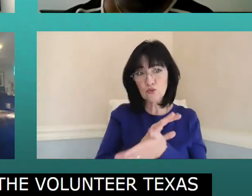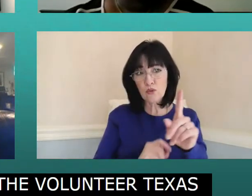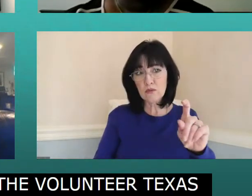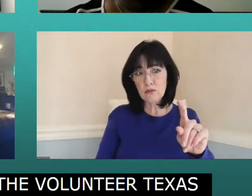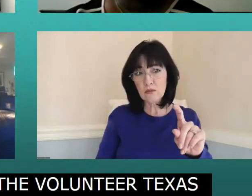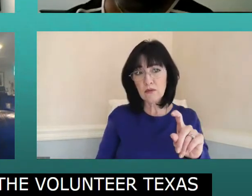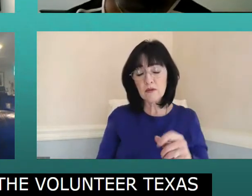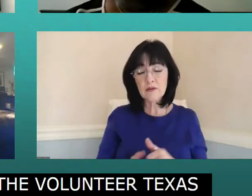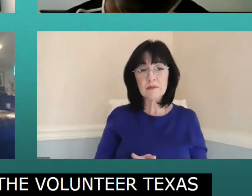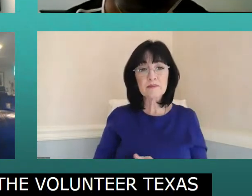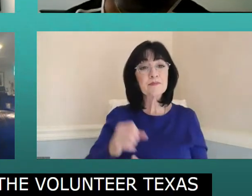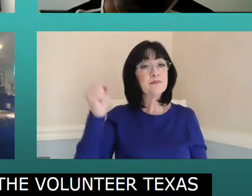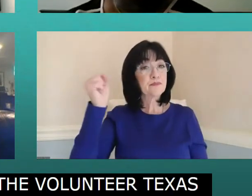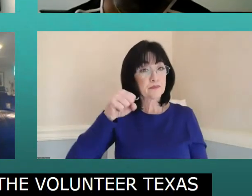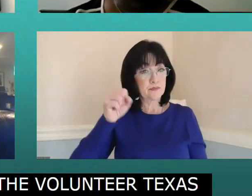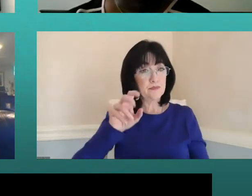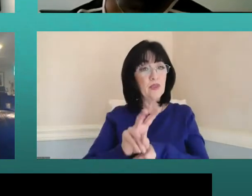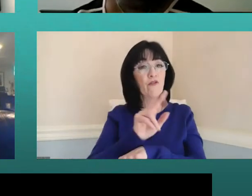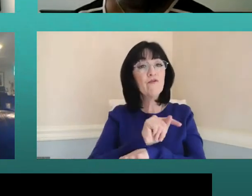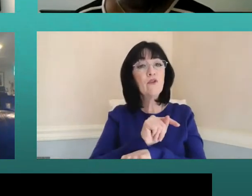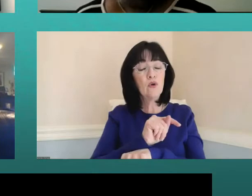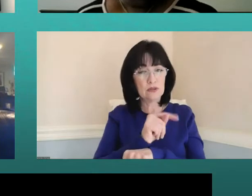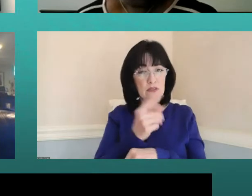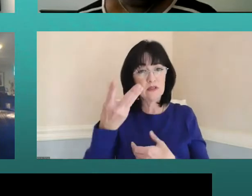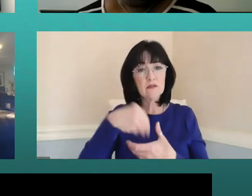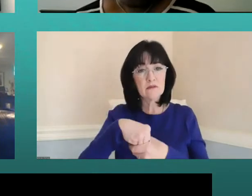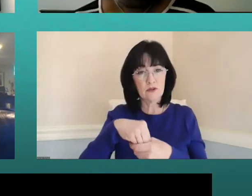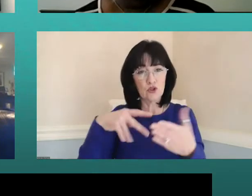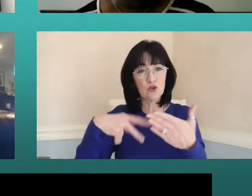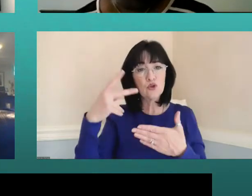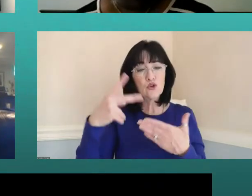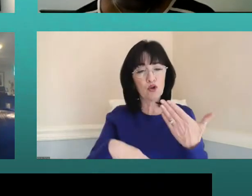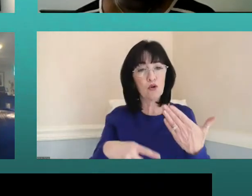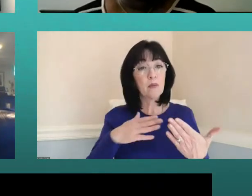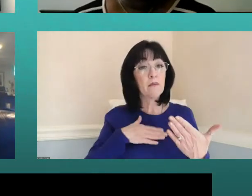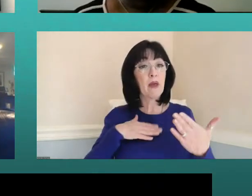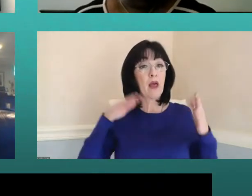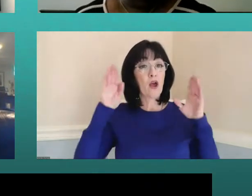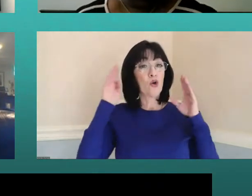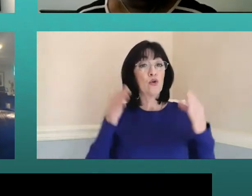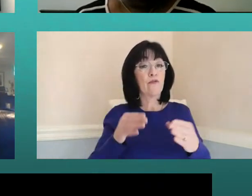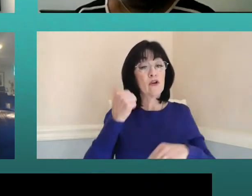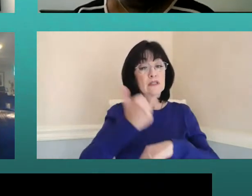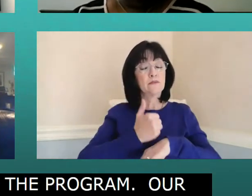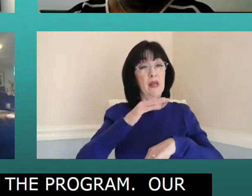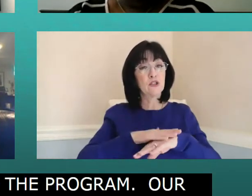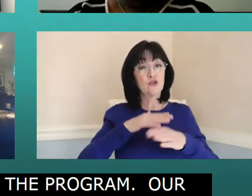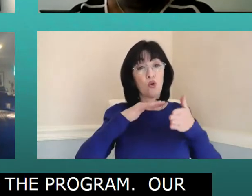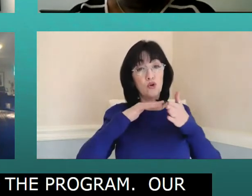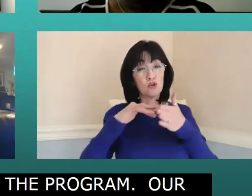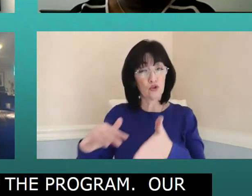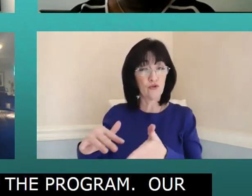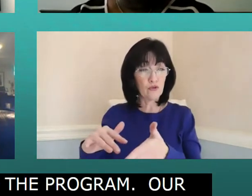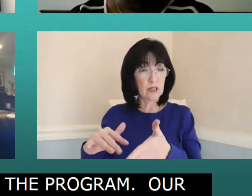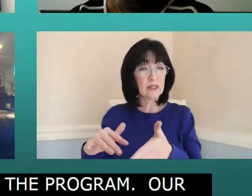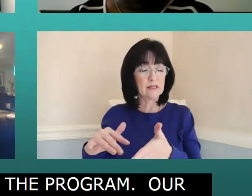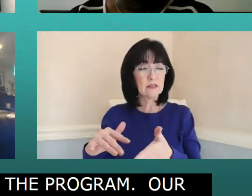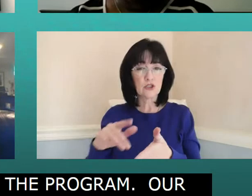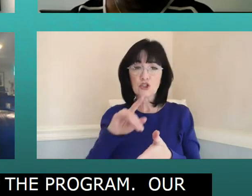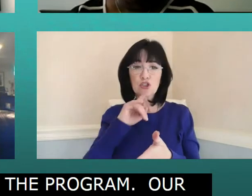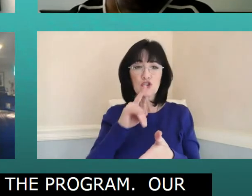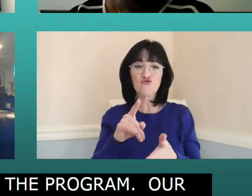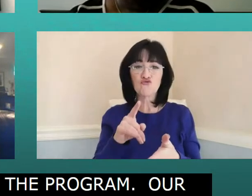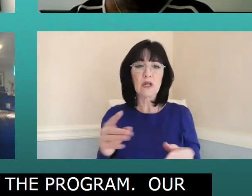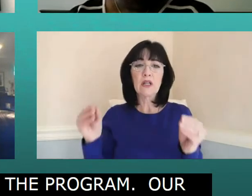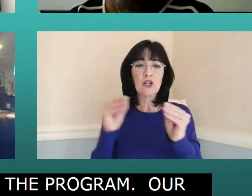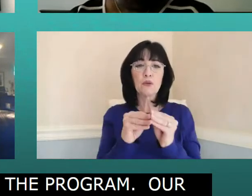So the VOTEX are part of the program. Our focus, just based on the research, was really heavily on early learners. And